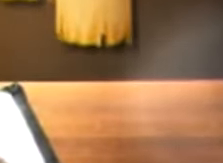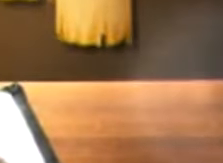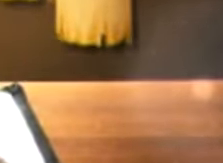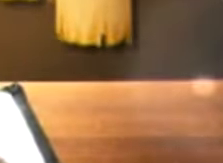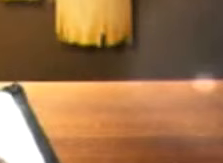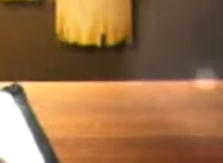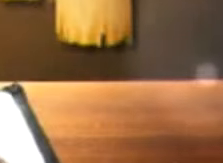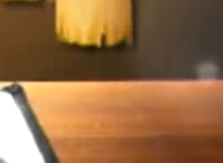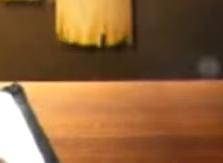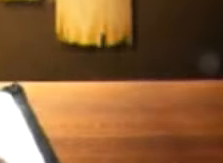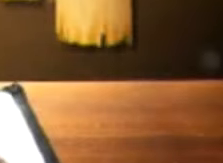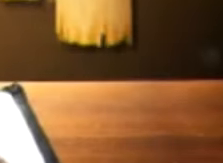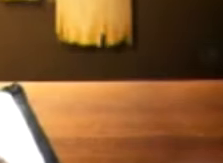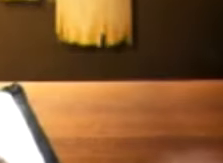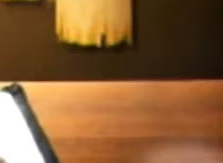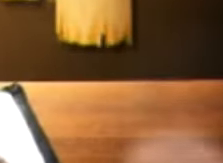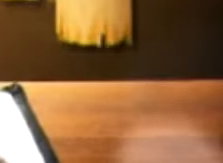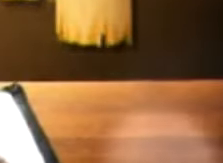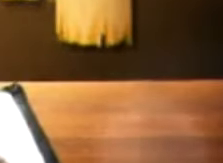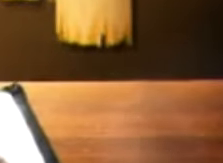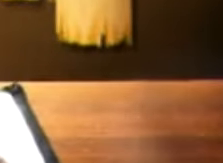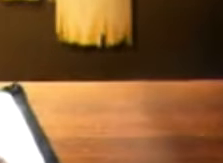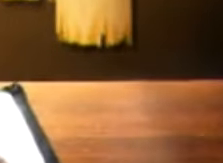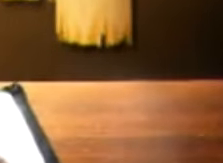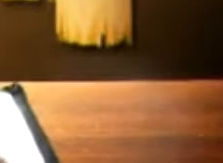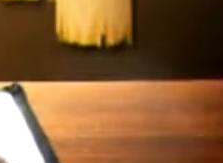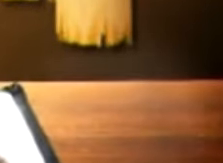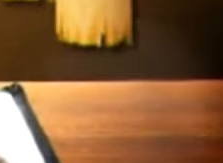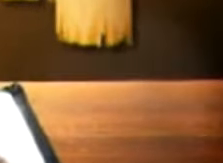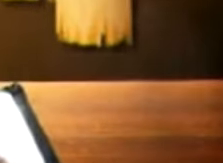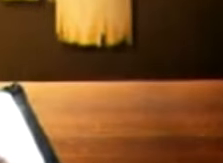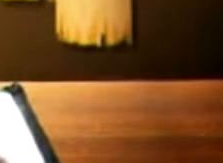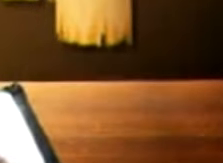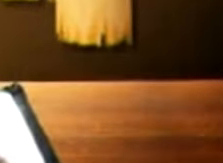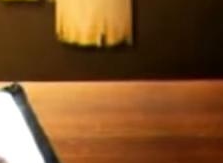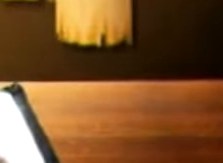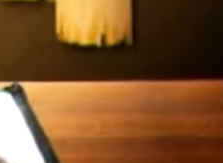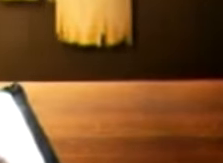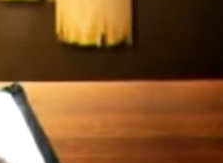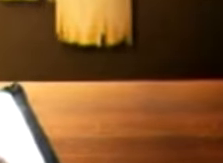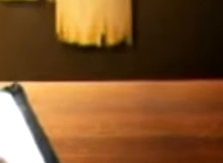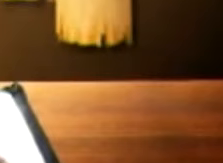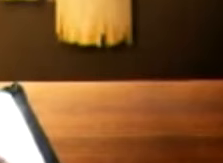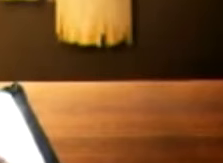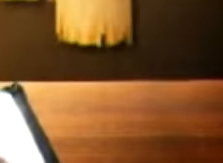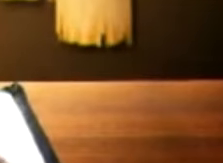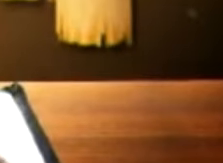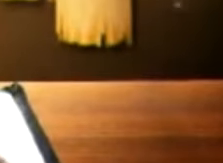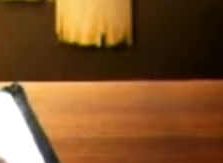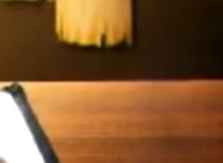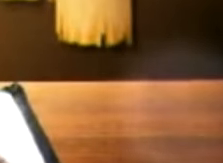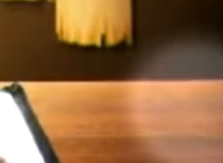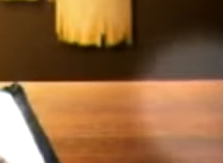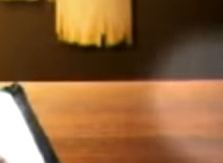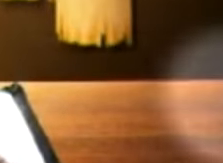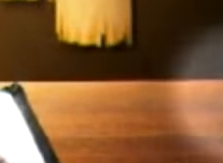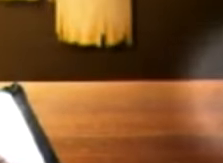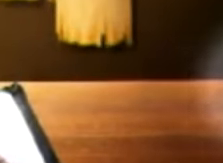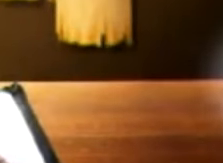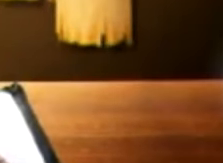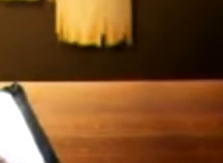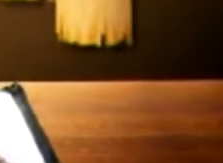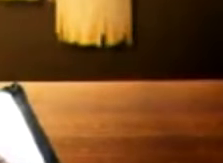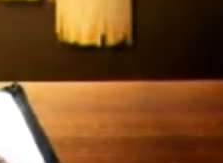The kingdom of God. In Luke chapter 17 verses 20 to 21, Jesus Christ said, "The kingdom of God is within you.